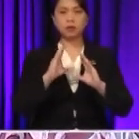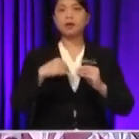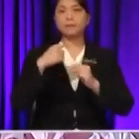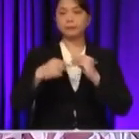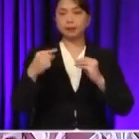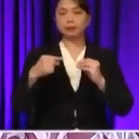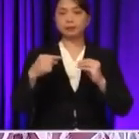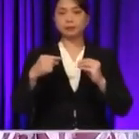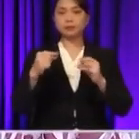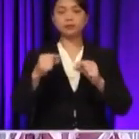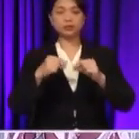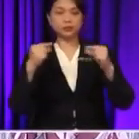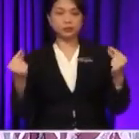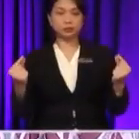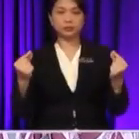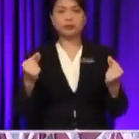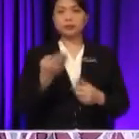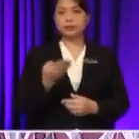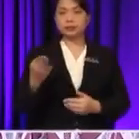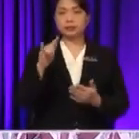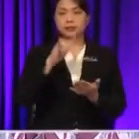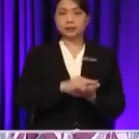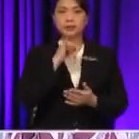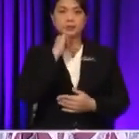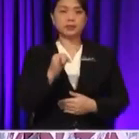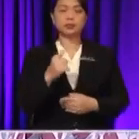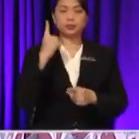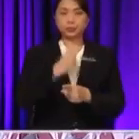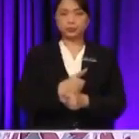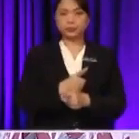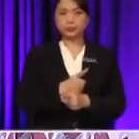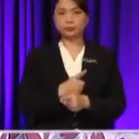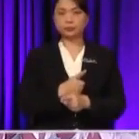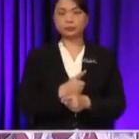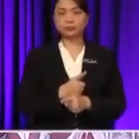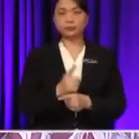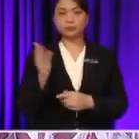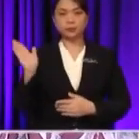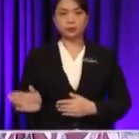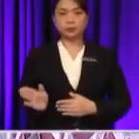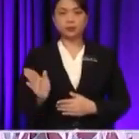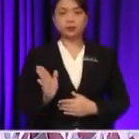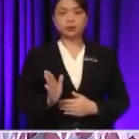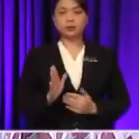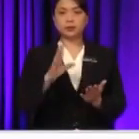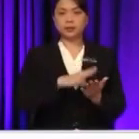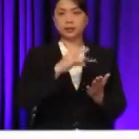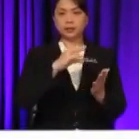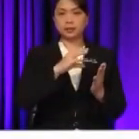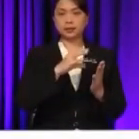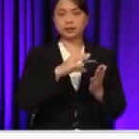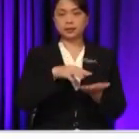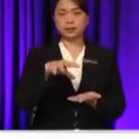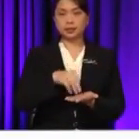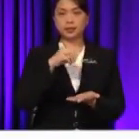that is true. Mm-hmm. Okay, so for this part, I'm going to show paragraph 2 first. This paragraph 2 is taken from the sample answer. Okay, from